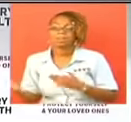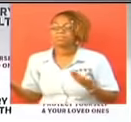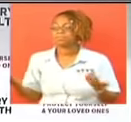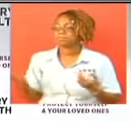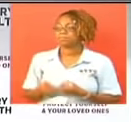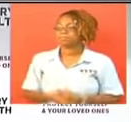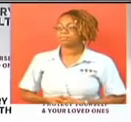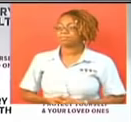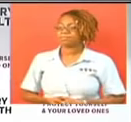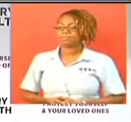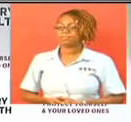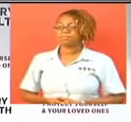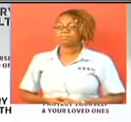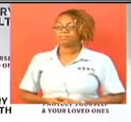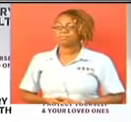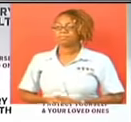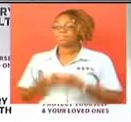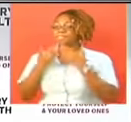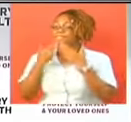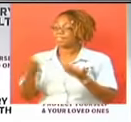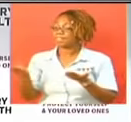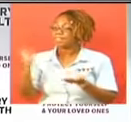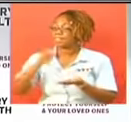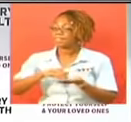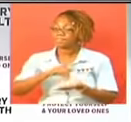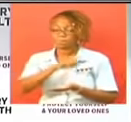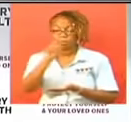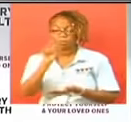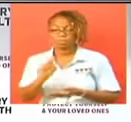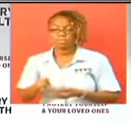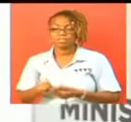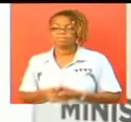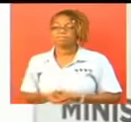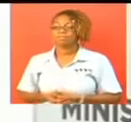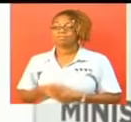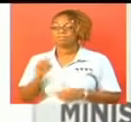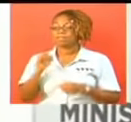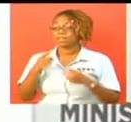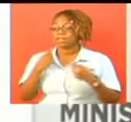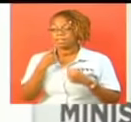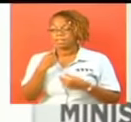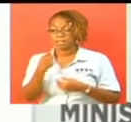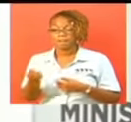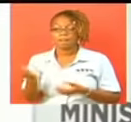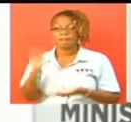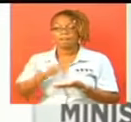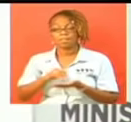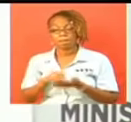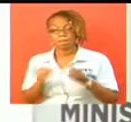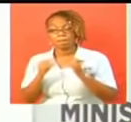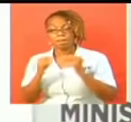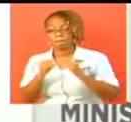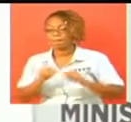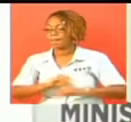So thank you again for the question. It allows me to keep clarifying the issue. So the approval that we have granted